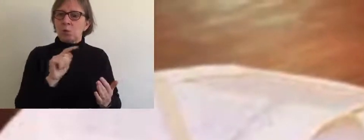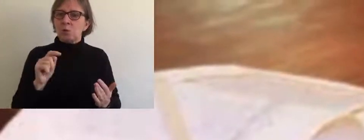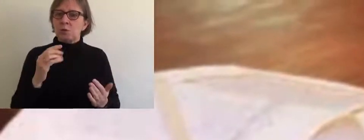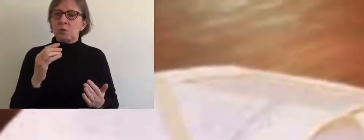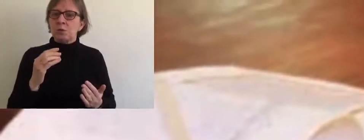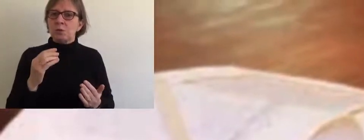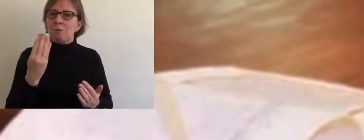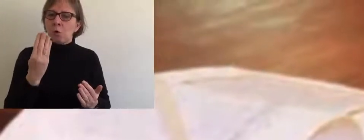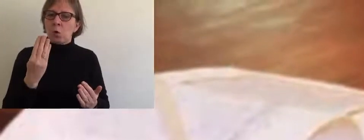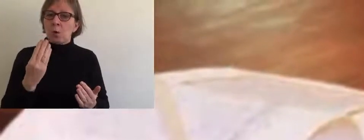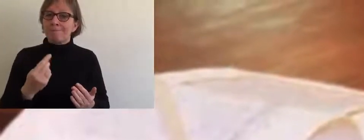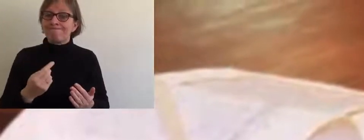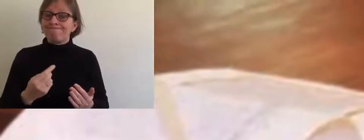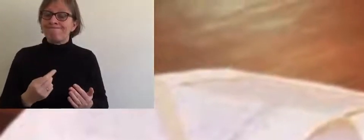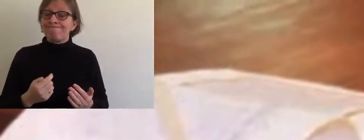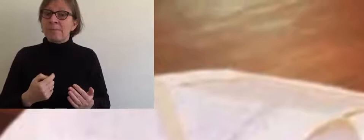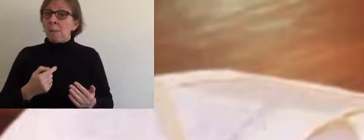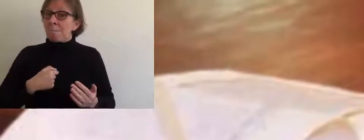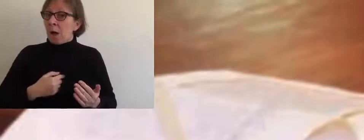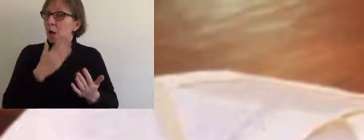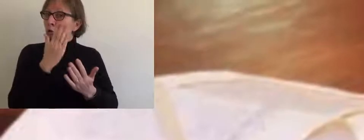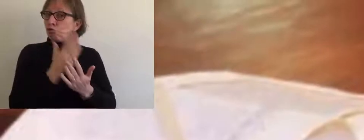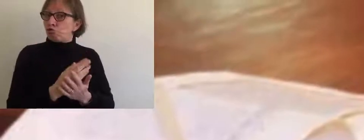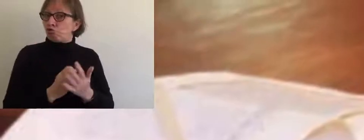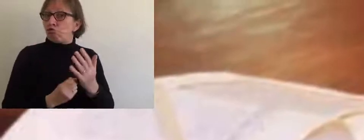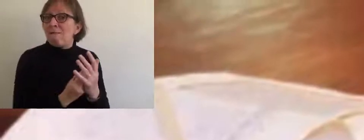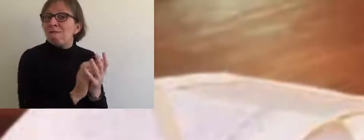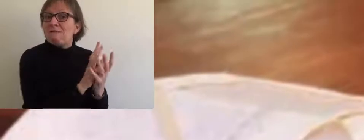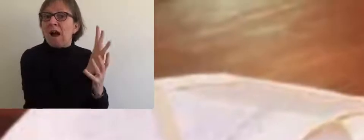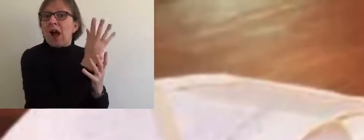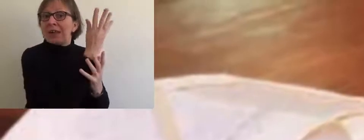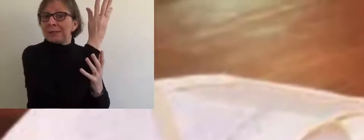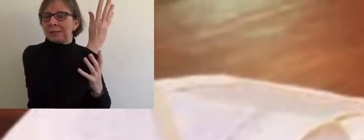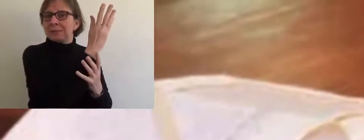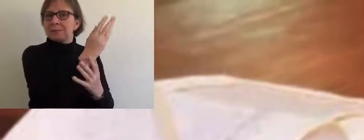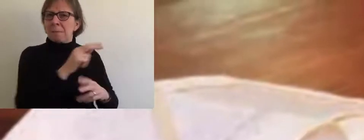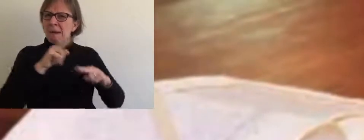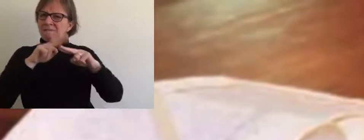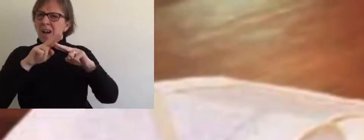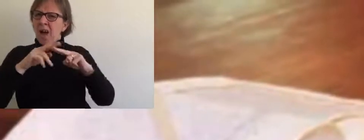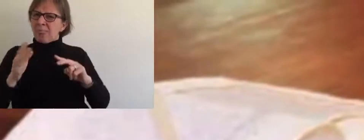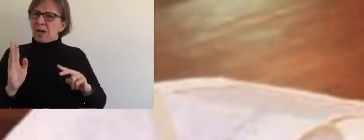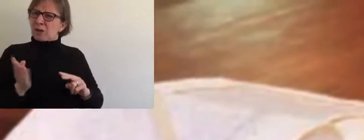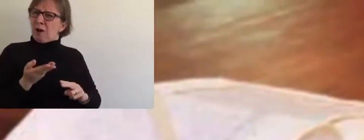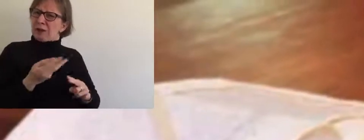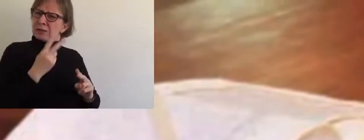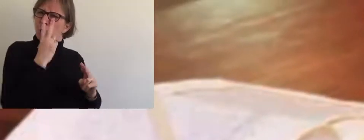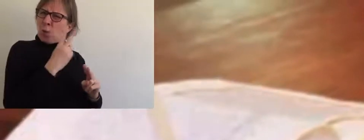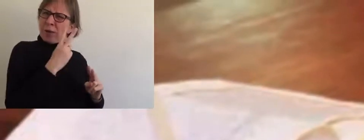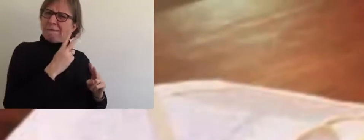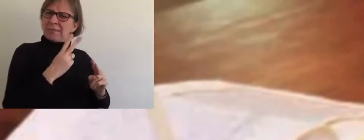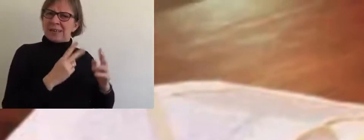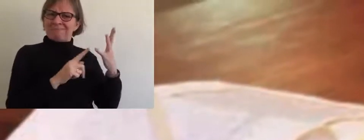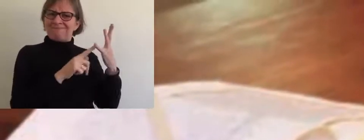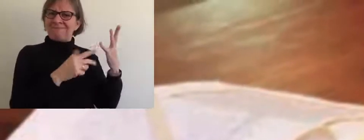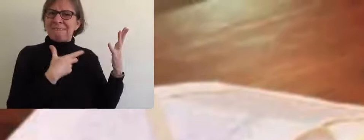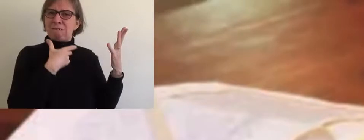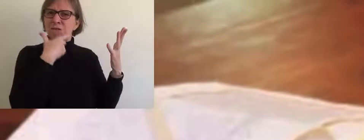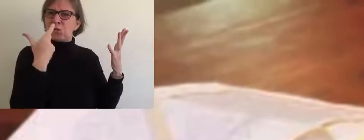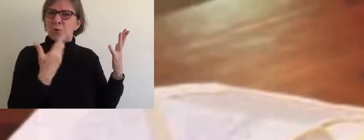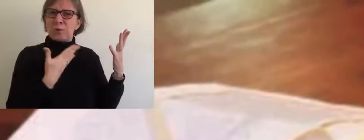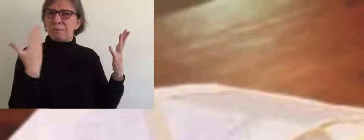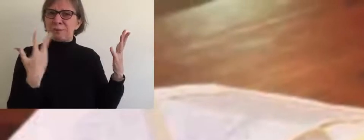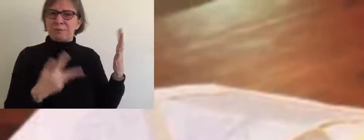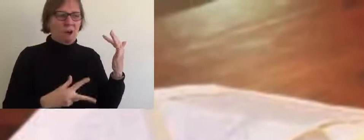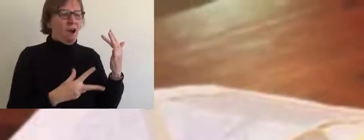John 15:1-4. I am the true vine, and my Father is the gardener. He cuts off every branch in me that bears no fruit, while every